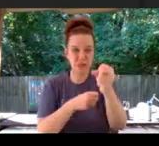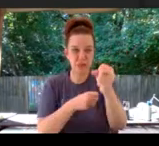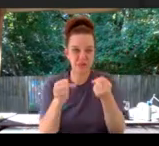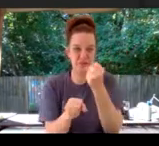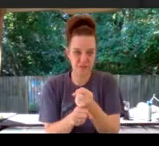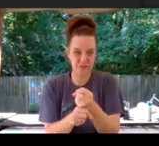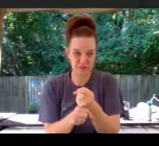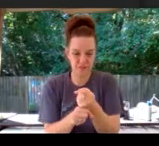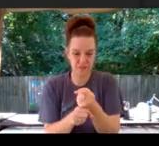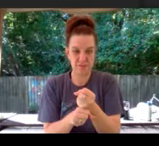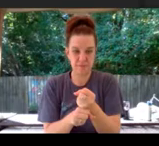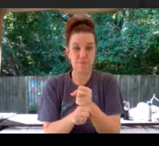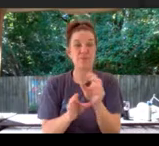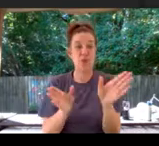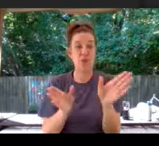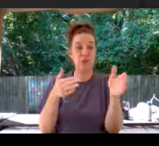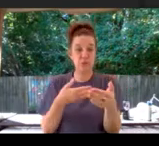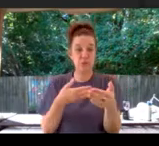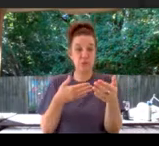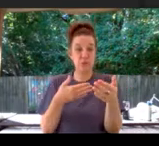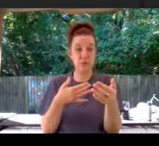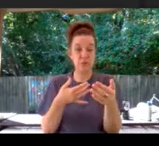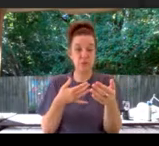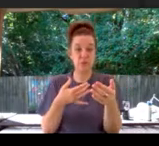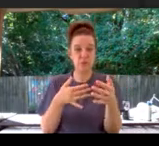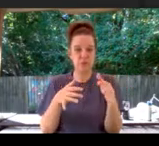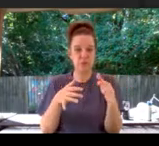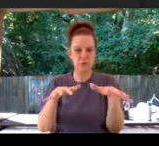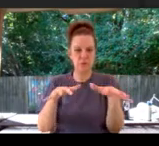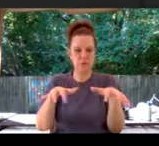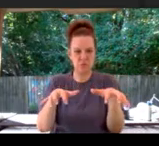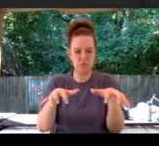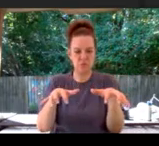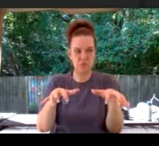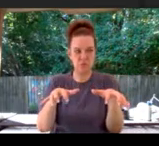The room was still and mostly quiet.